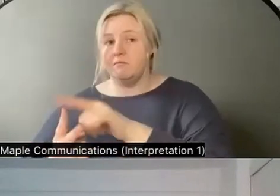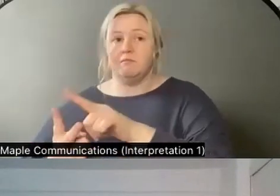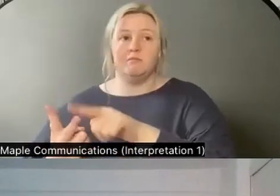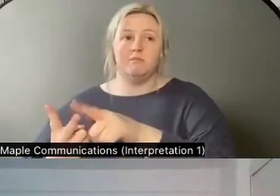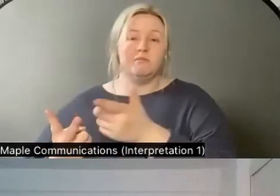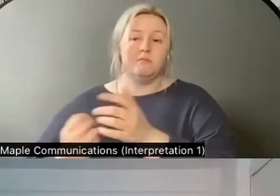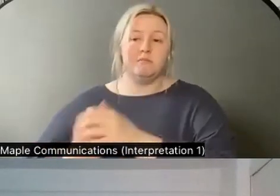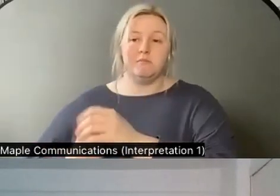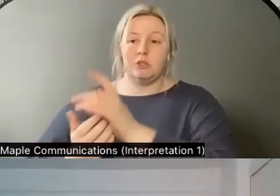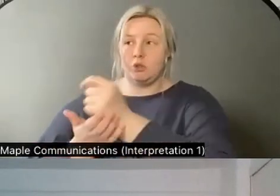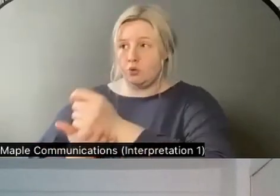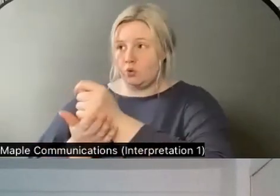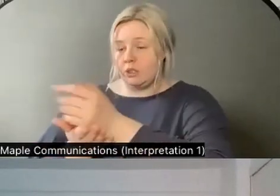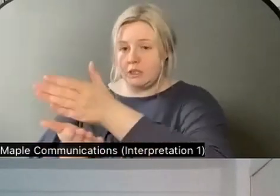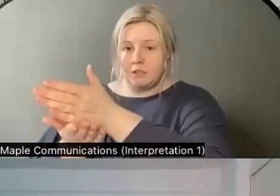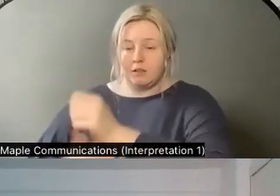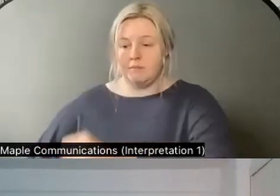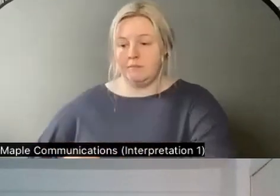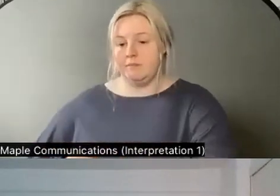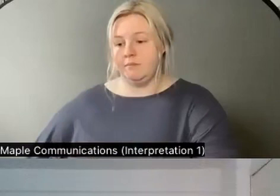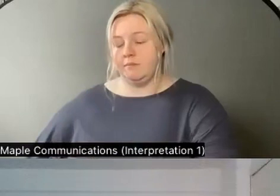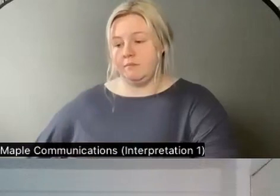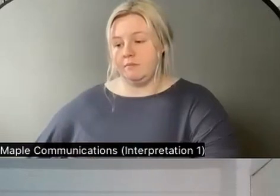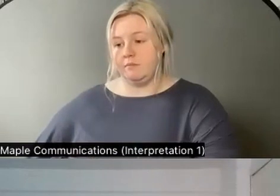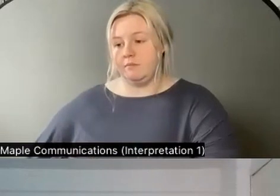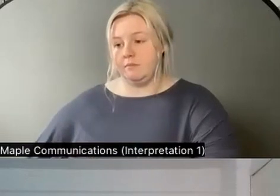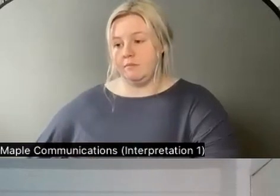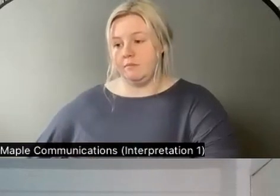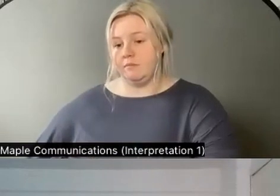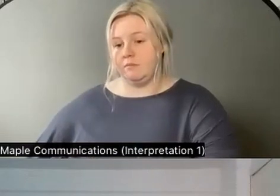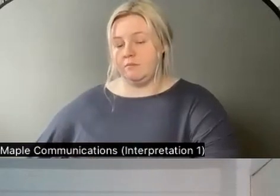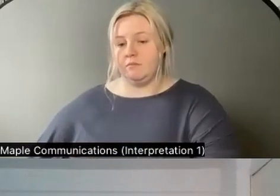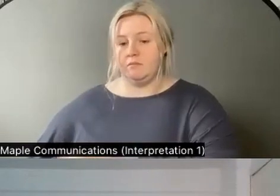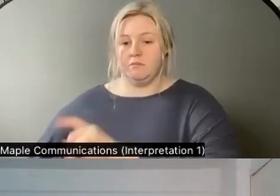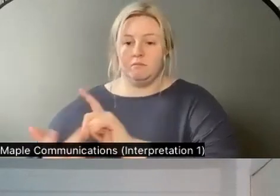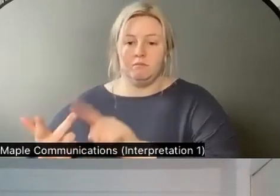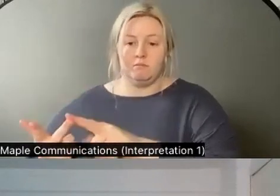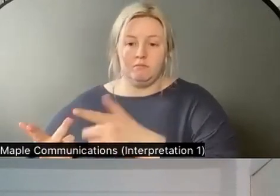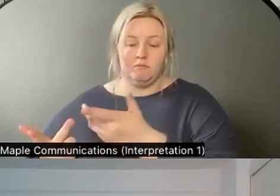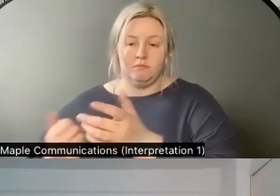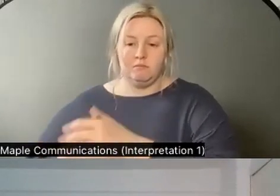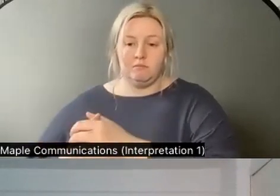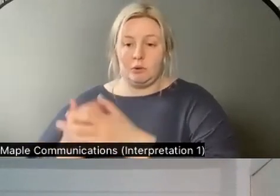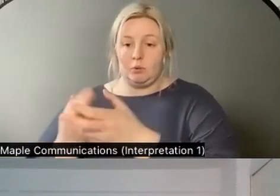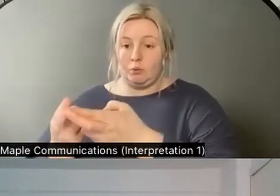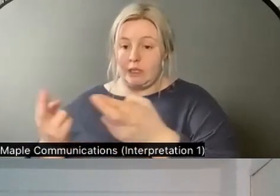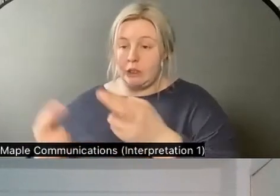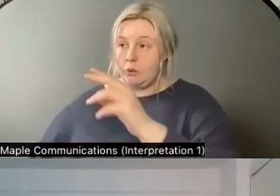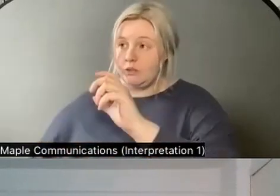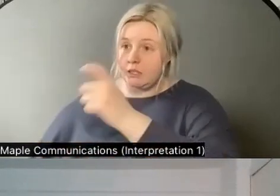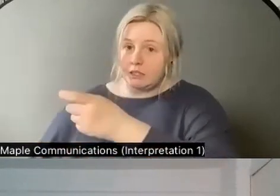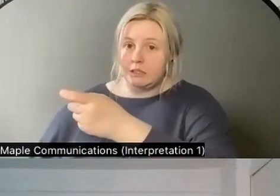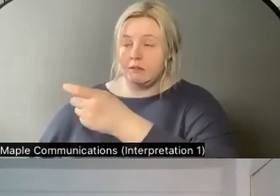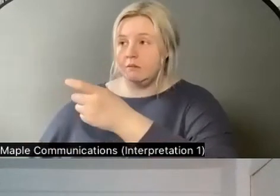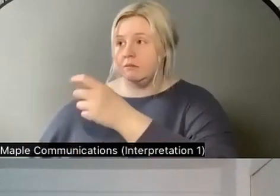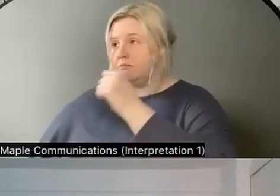to treat your medical conditions. I'm not going to give you the resources to afford all